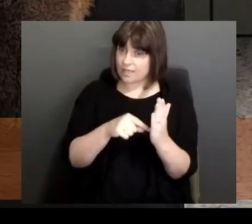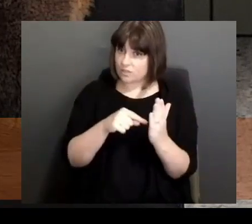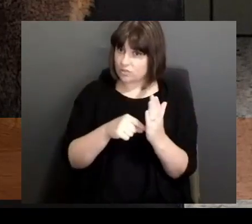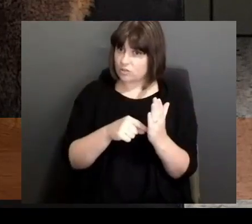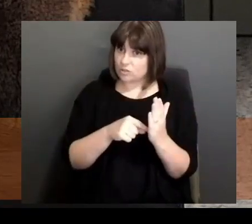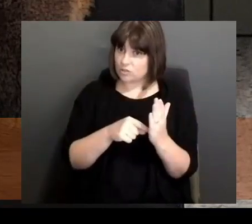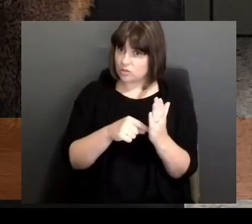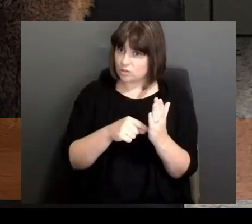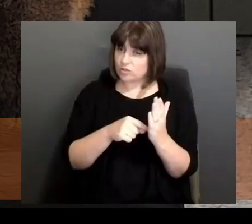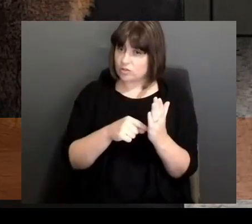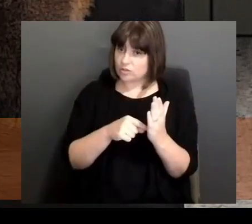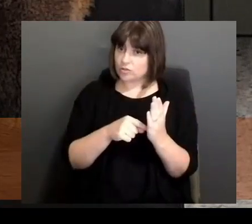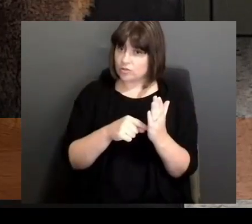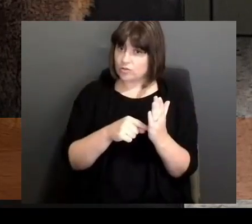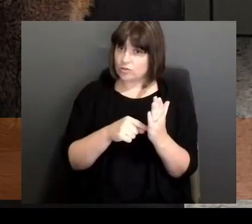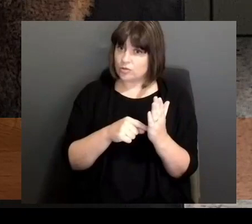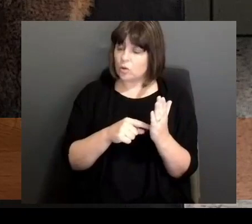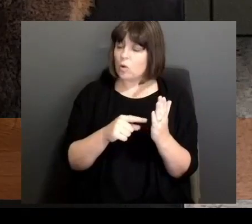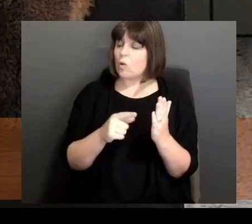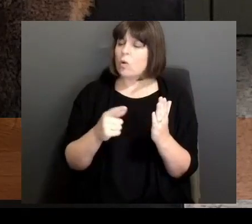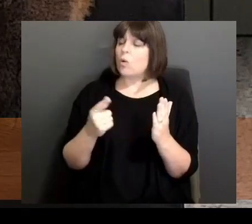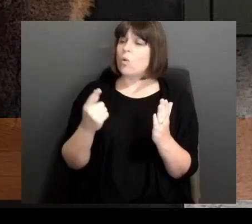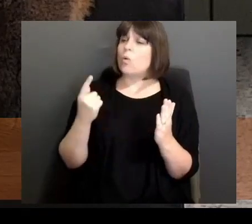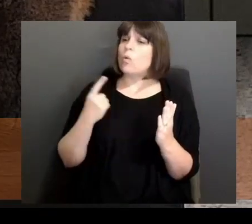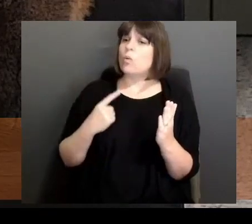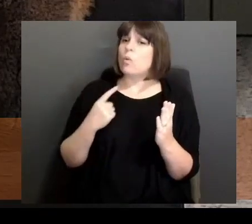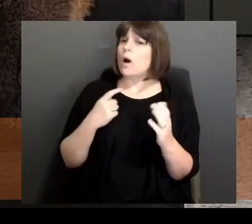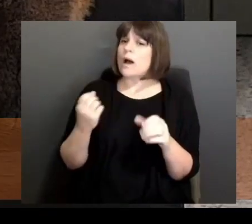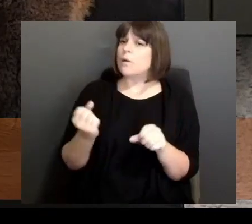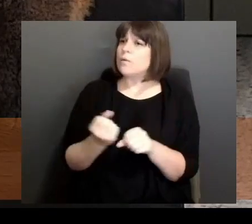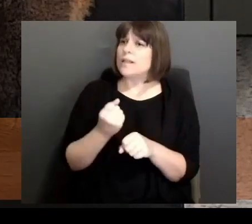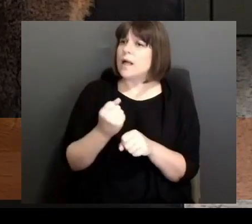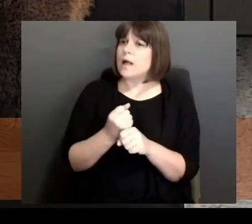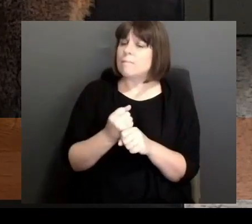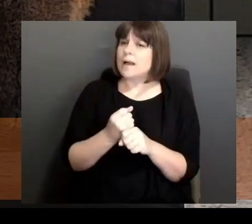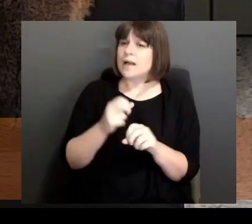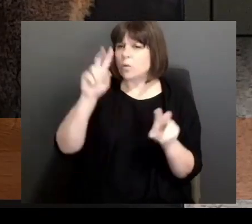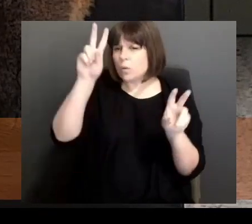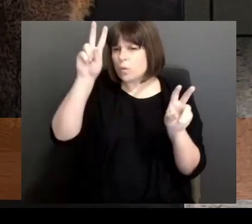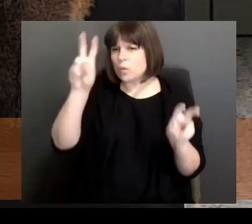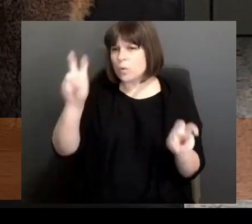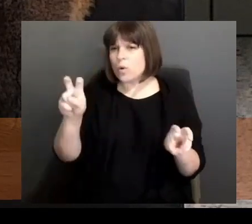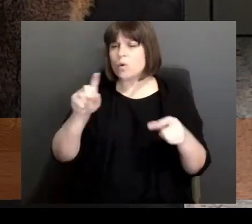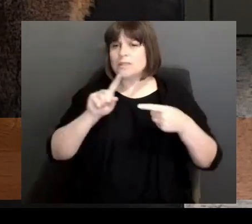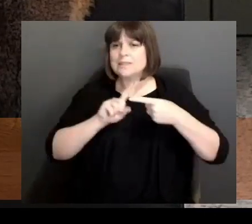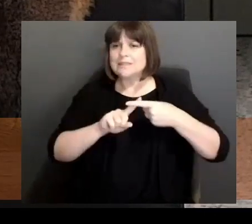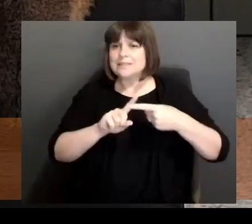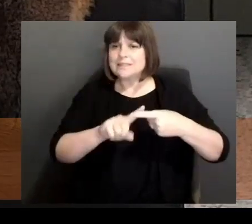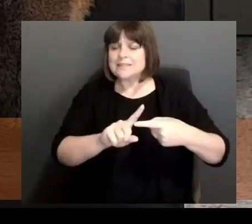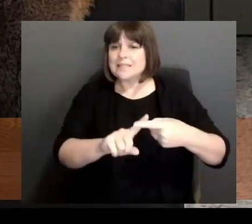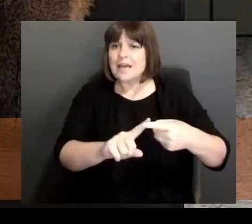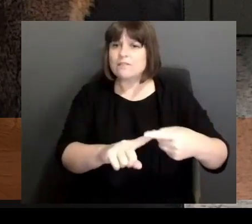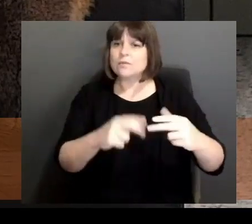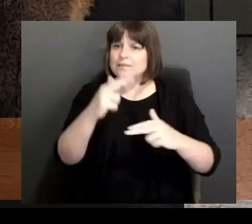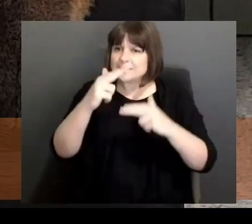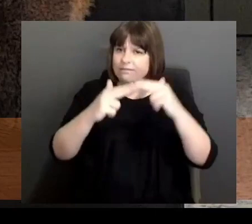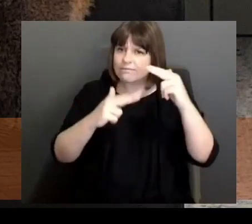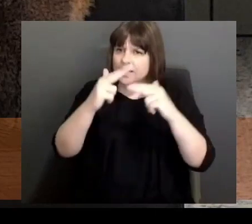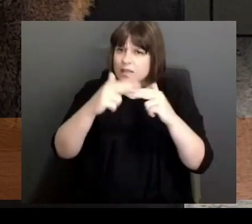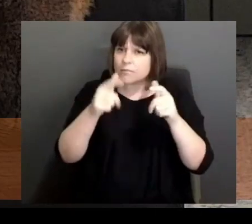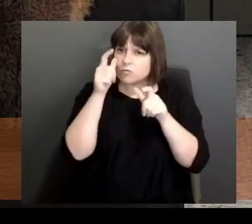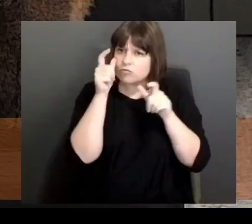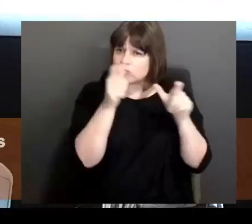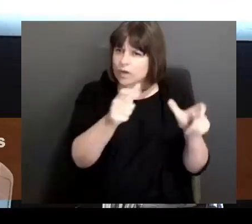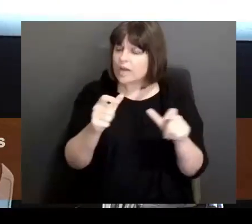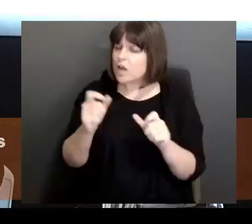and to be known as sustainable development legislation and regulations? Are you aware of that history or?